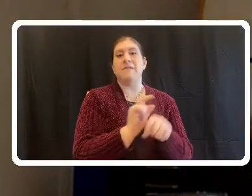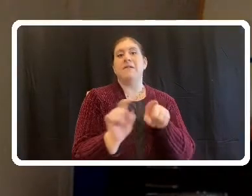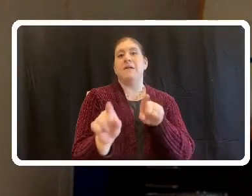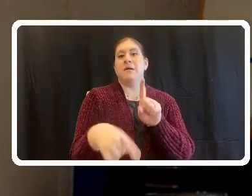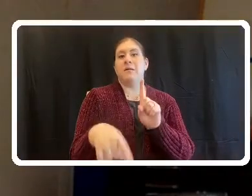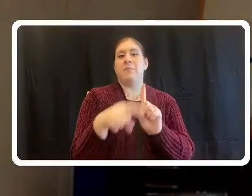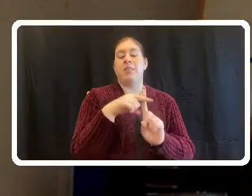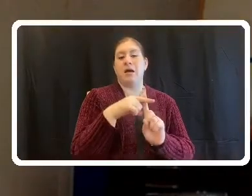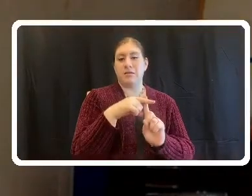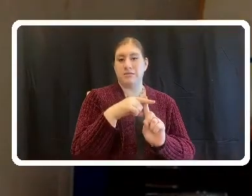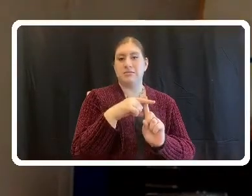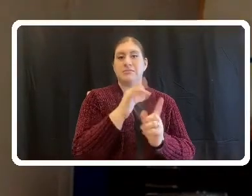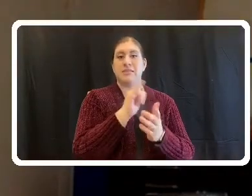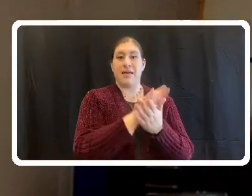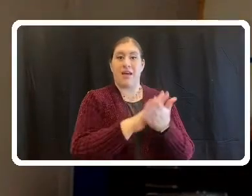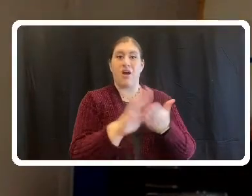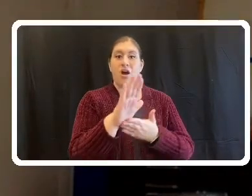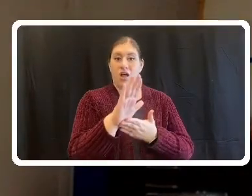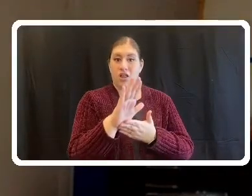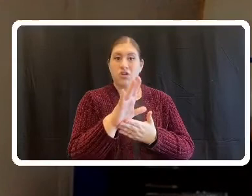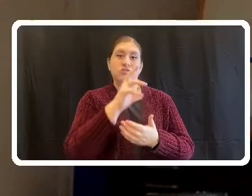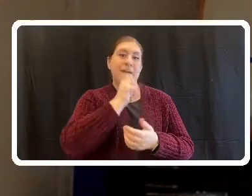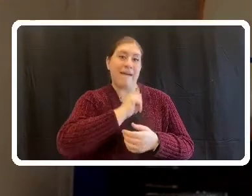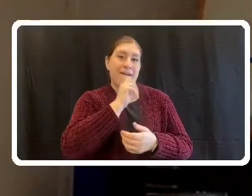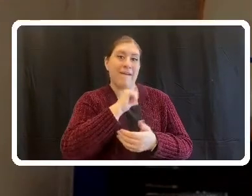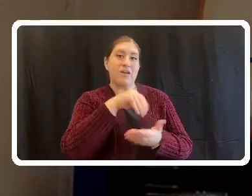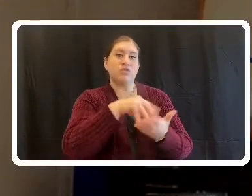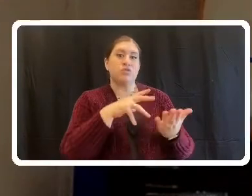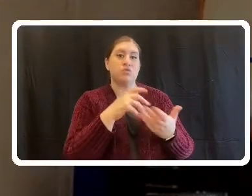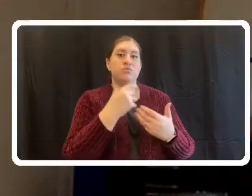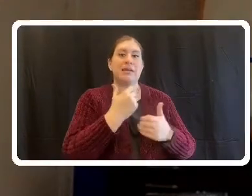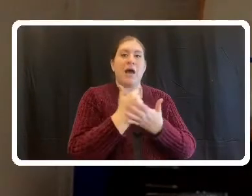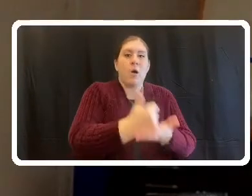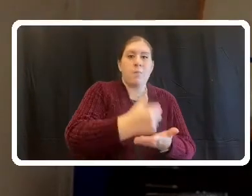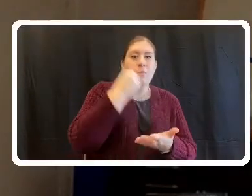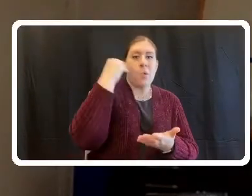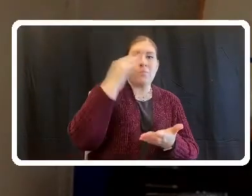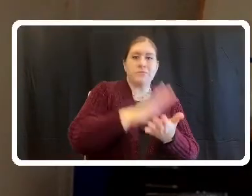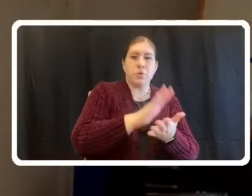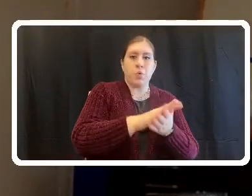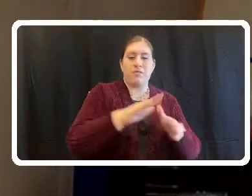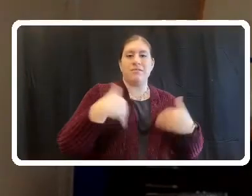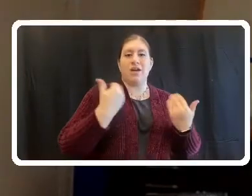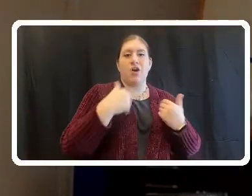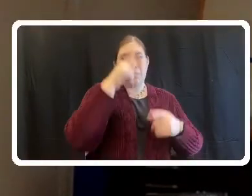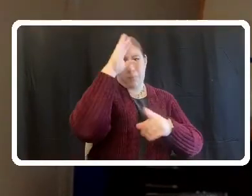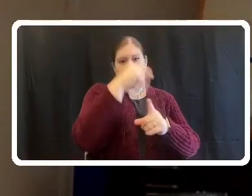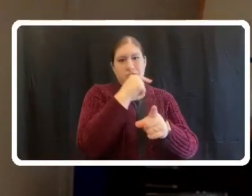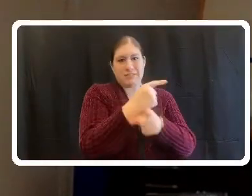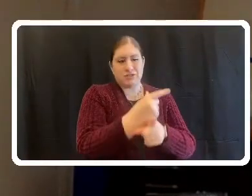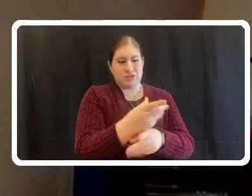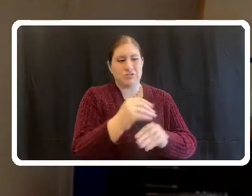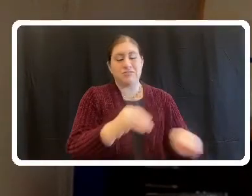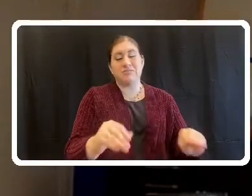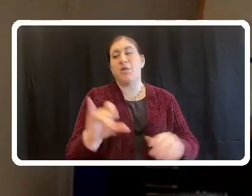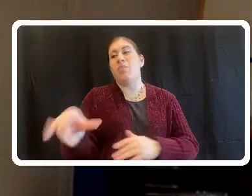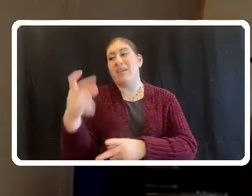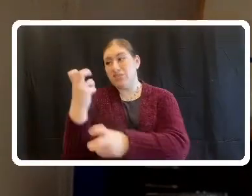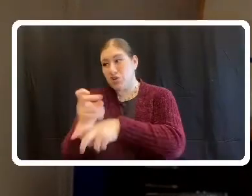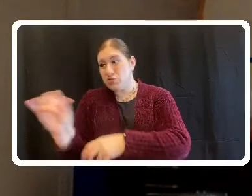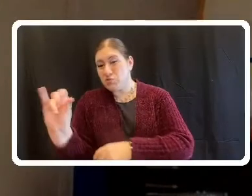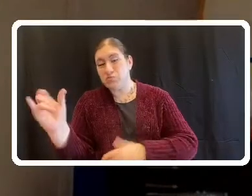also, so the college age student is helping homeschool their younger brothers and sisters. Also hard.